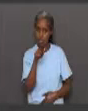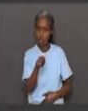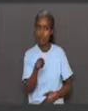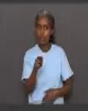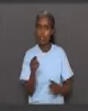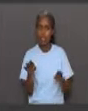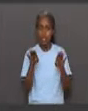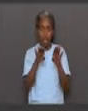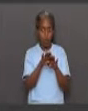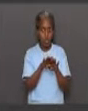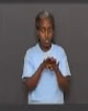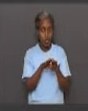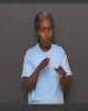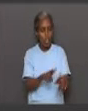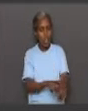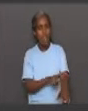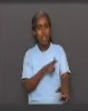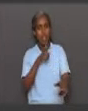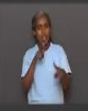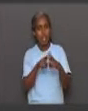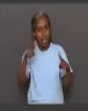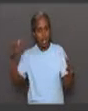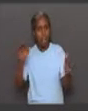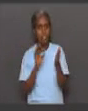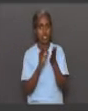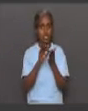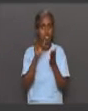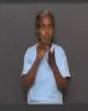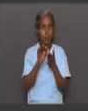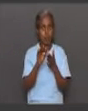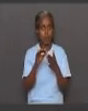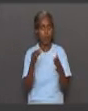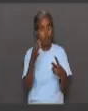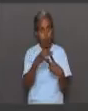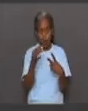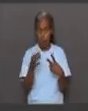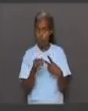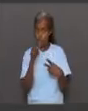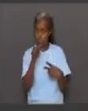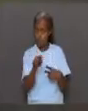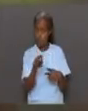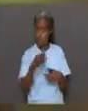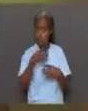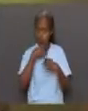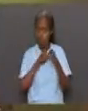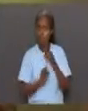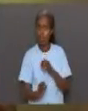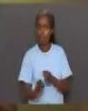be closing off a large number of career options when you get older.